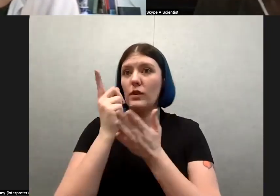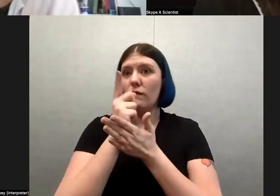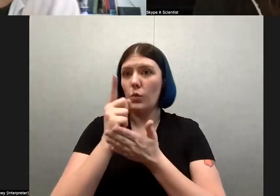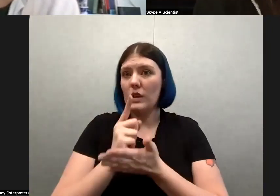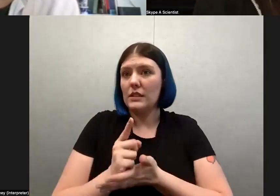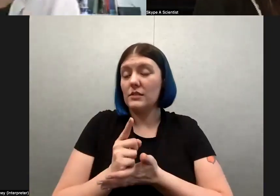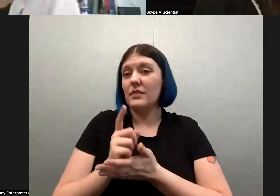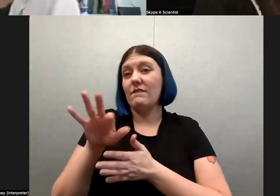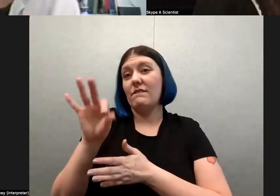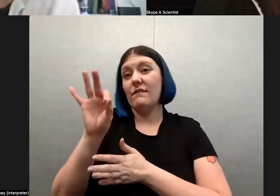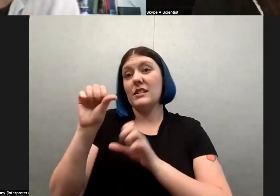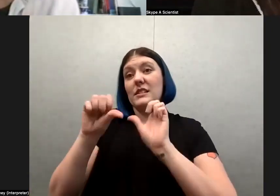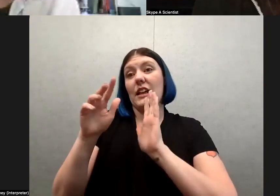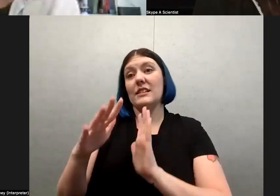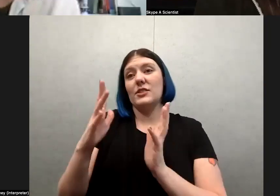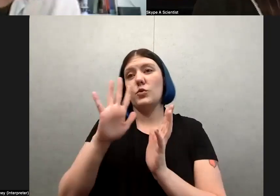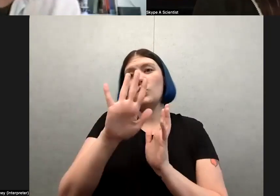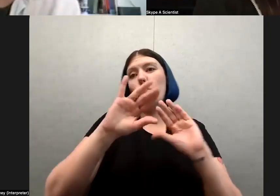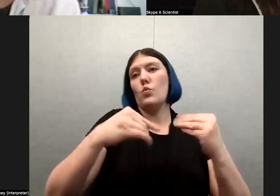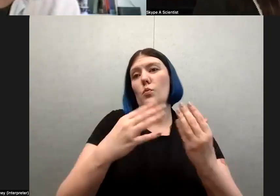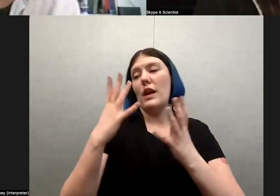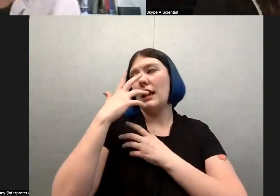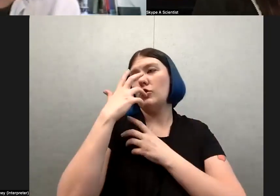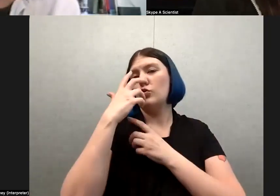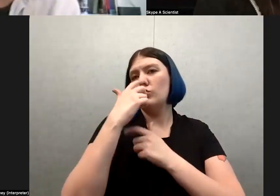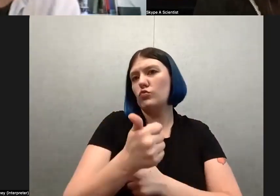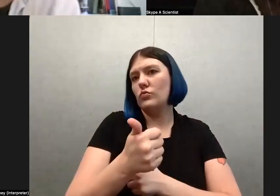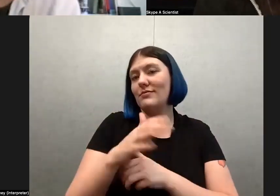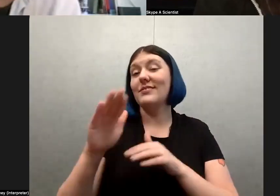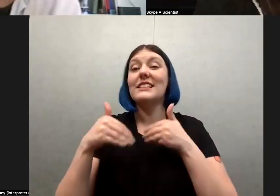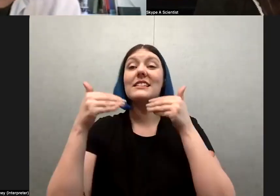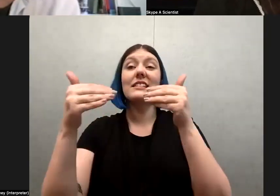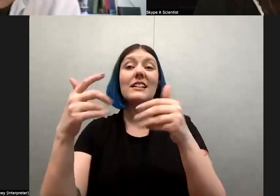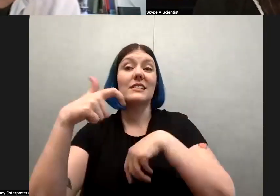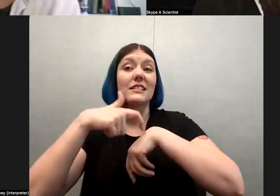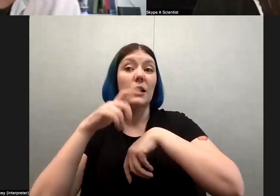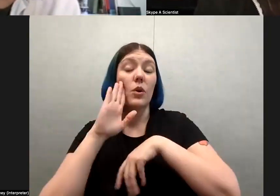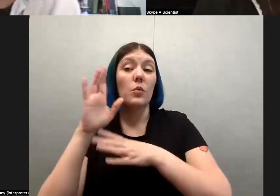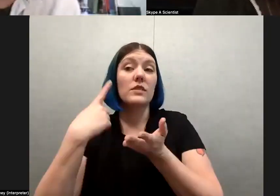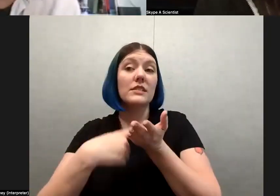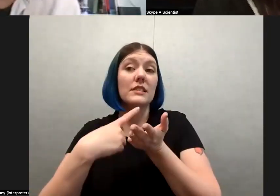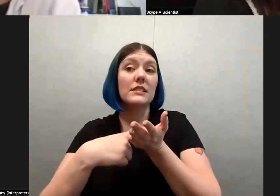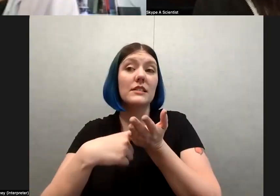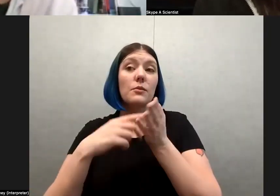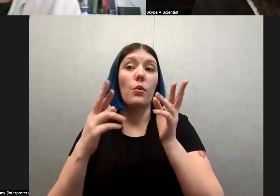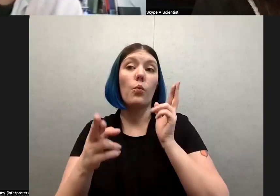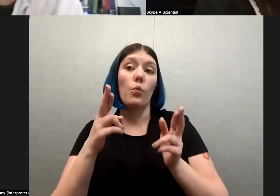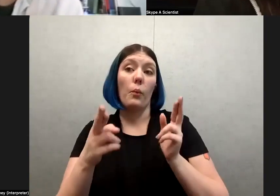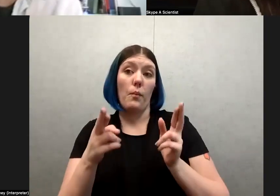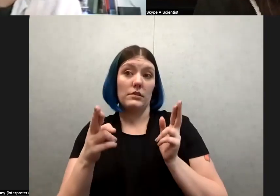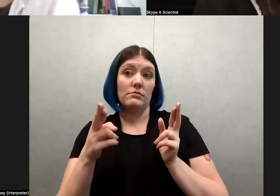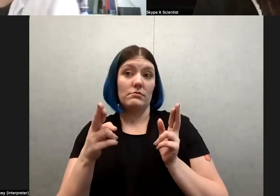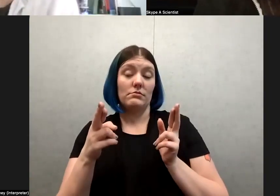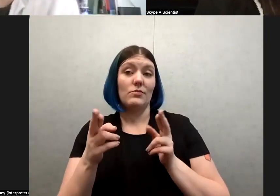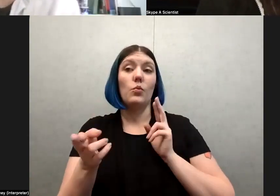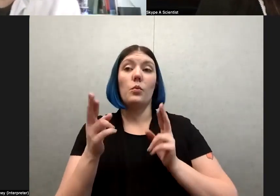for your group. So that's always a thing you can do. The next time we will be gathering, we will be talking about robots with a robot engineer